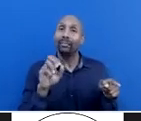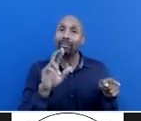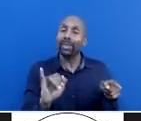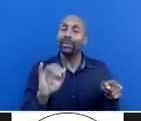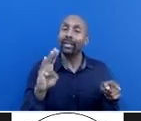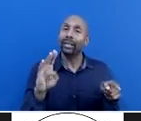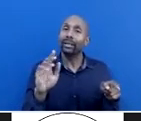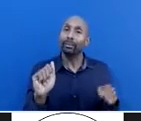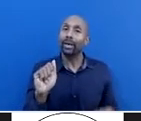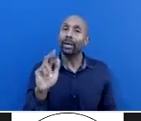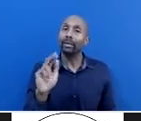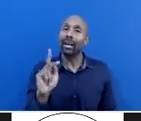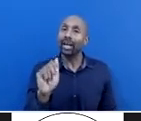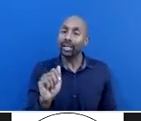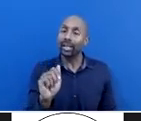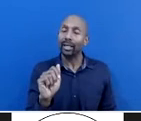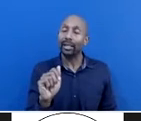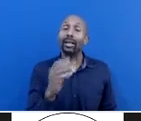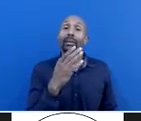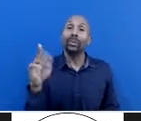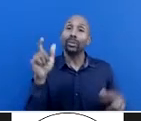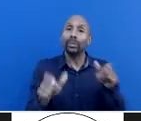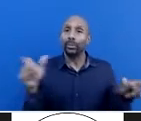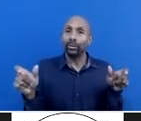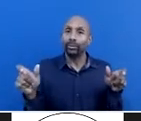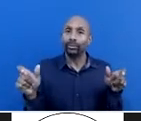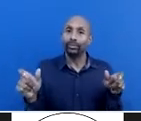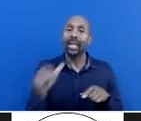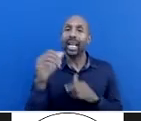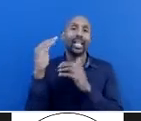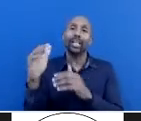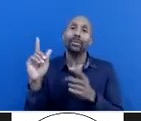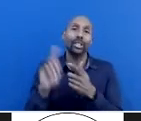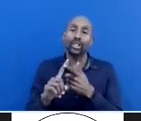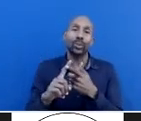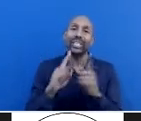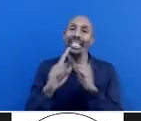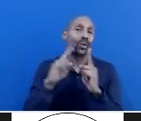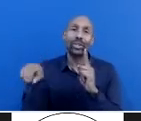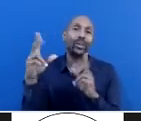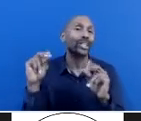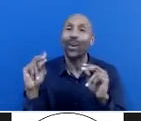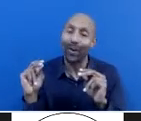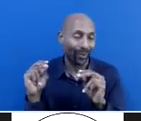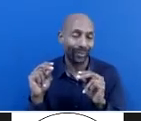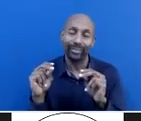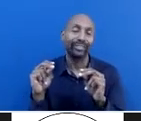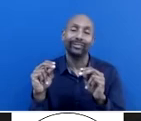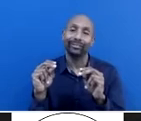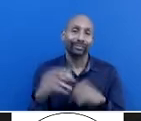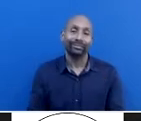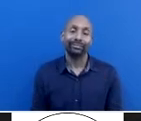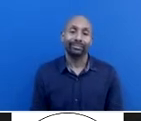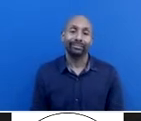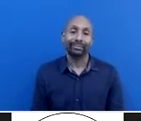discourse. This will be the second to last thing I'll say, because I'll conclude in a moment. My